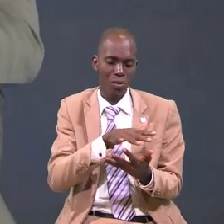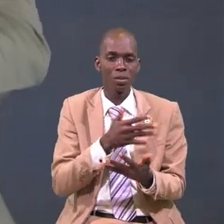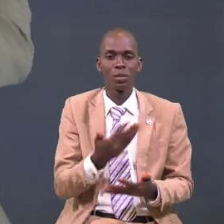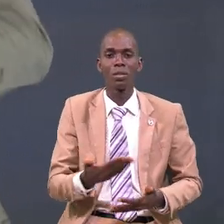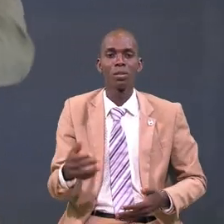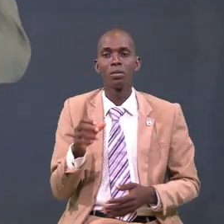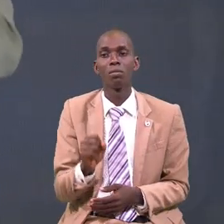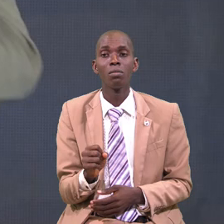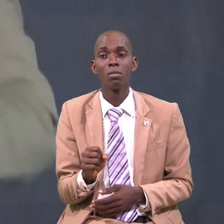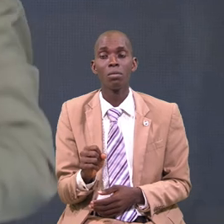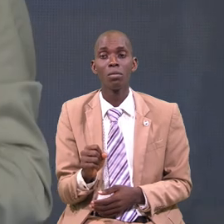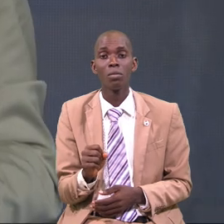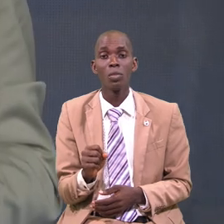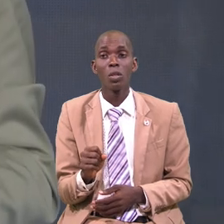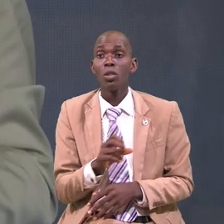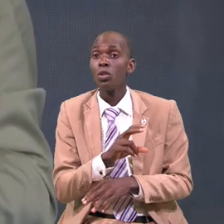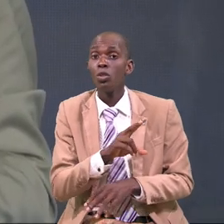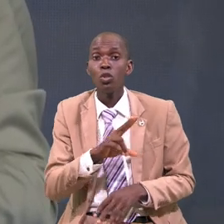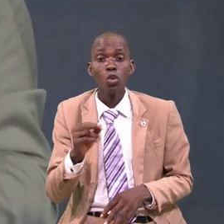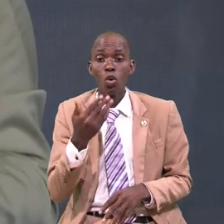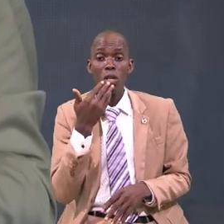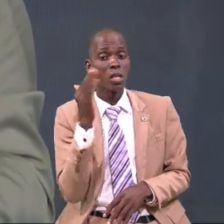No evil thing in this list.